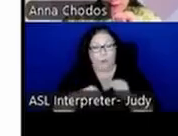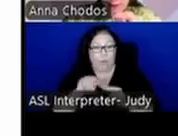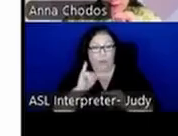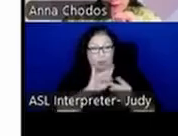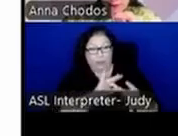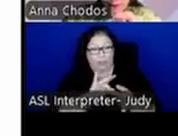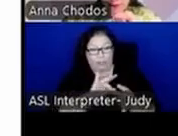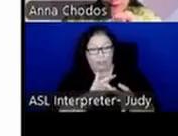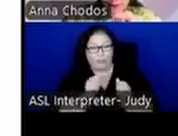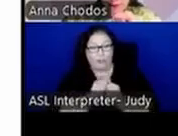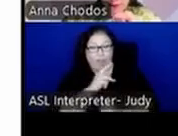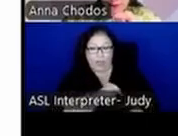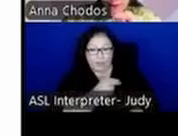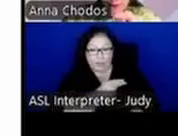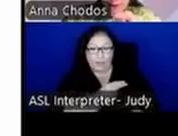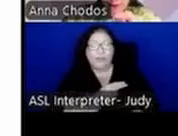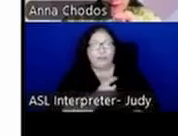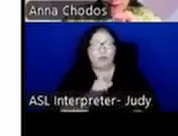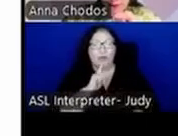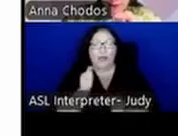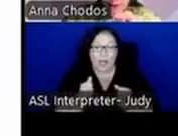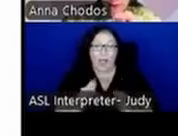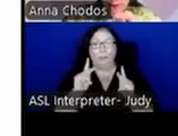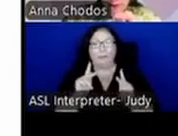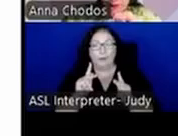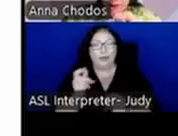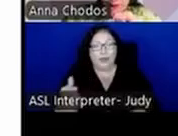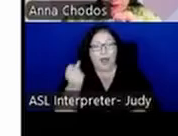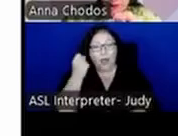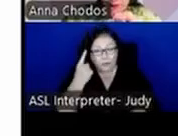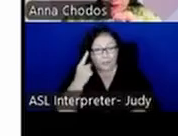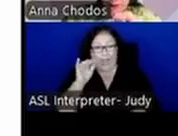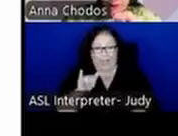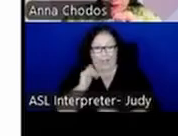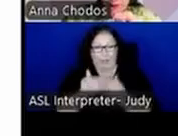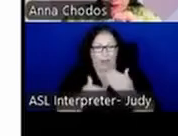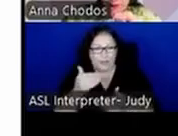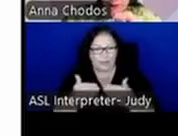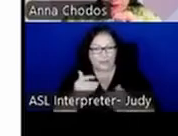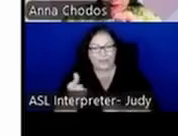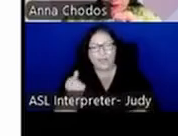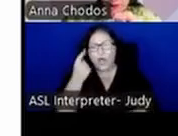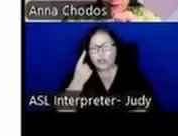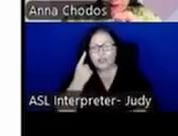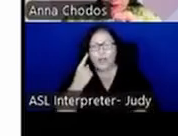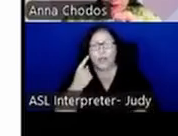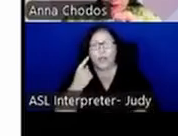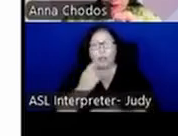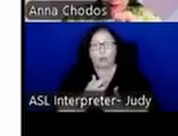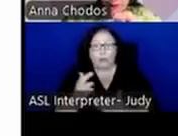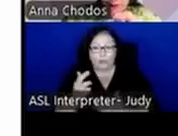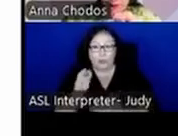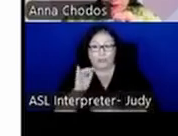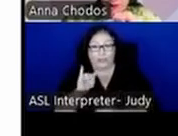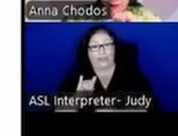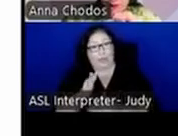to understand that process, to understand the resources that are being shared. Are there additional